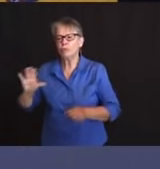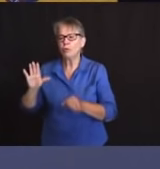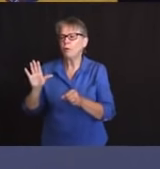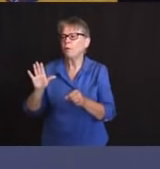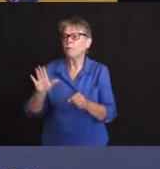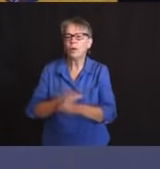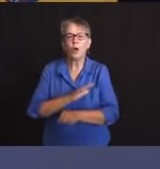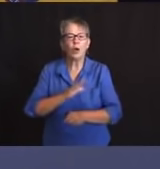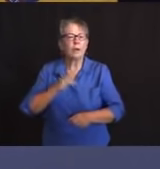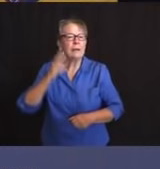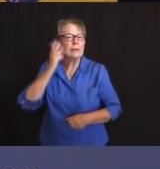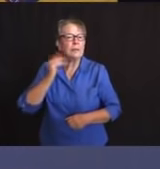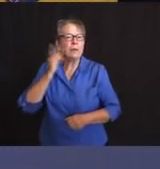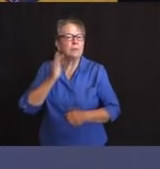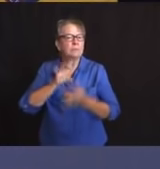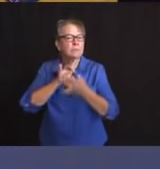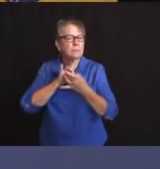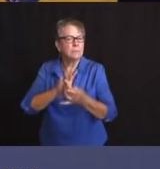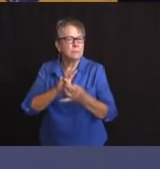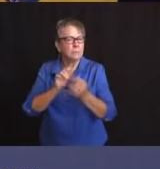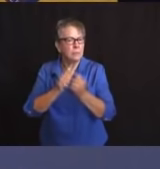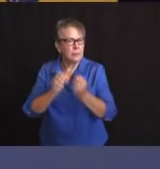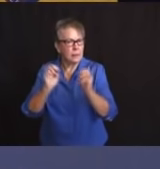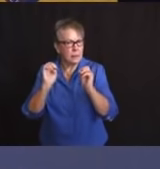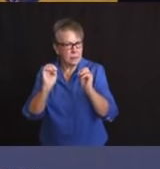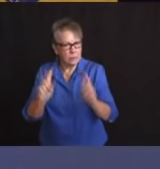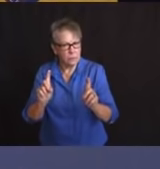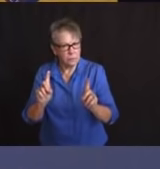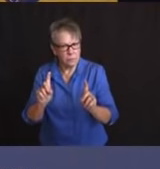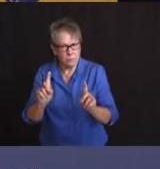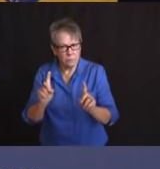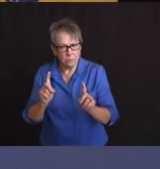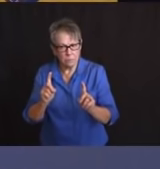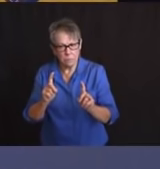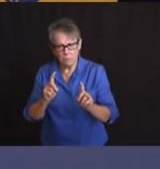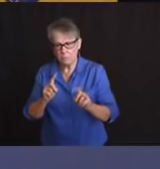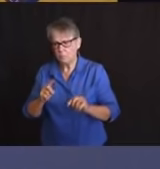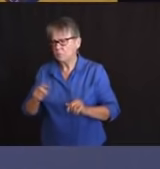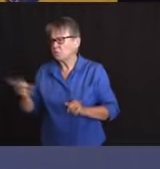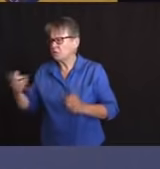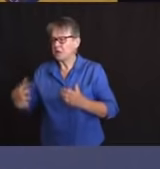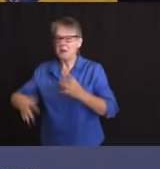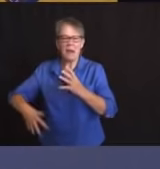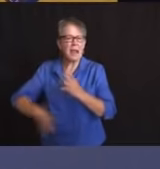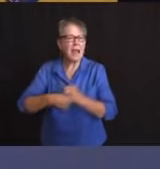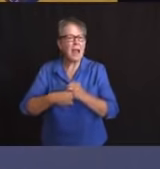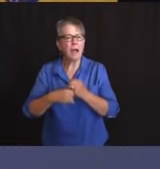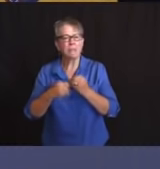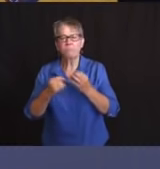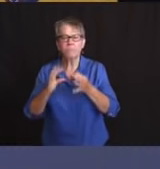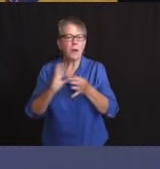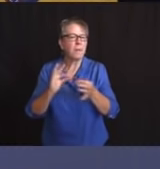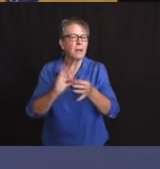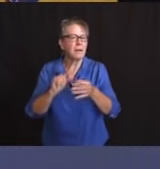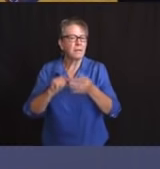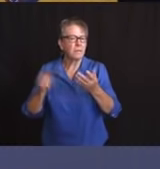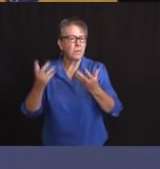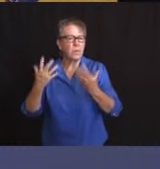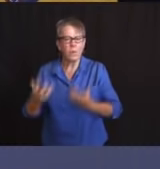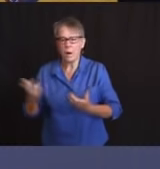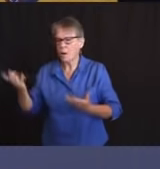know I'll get it wrong at some point today. And thank you for your leadership overseeing our entire policy